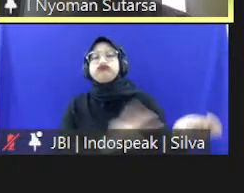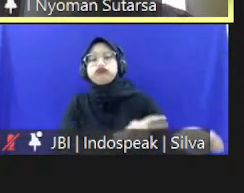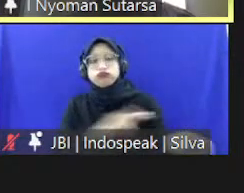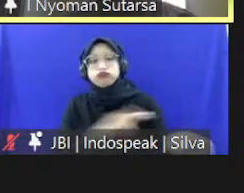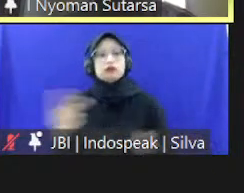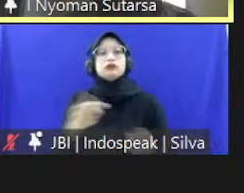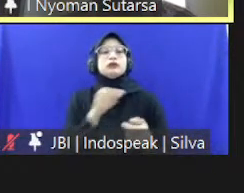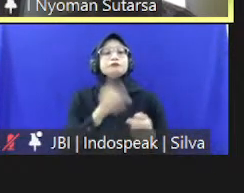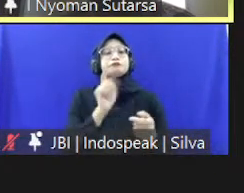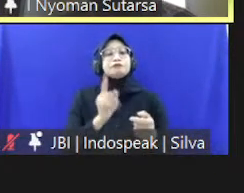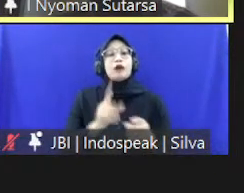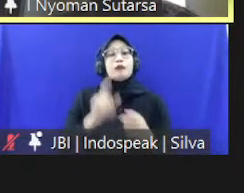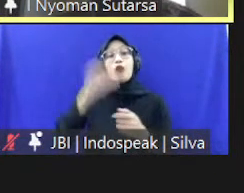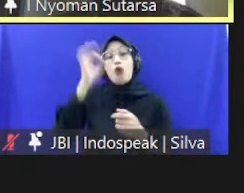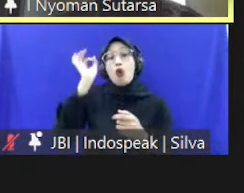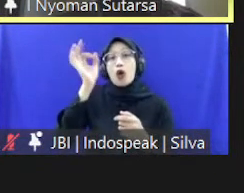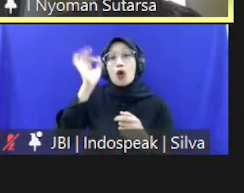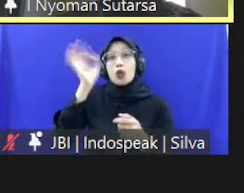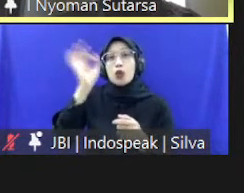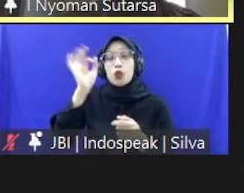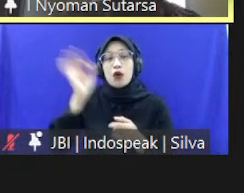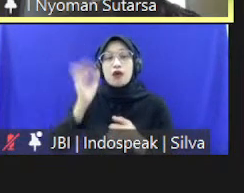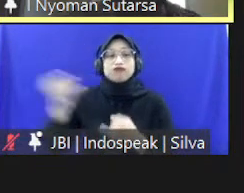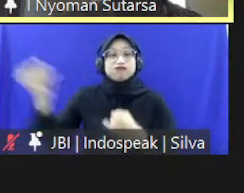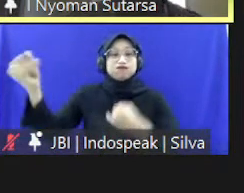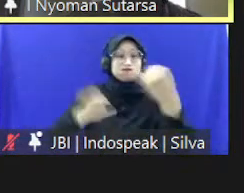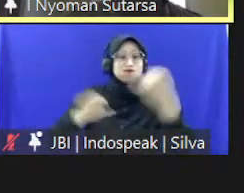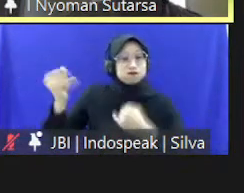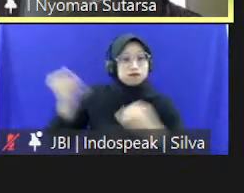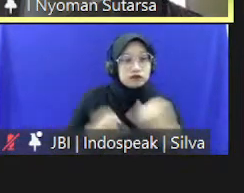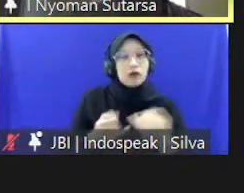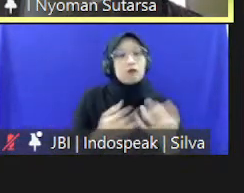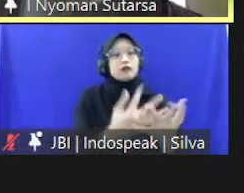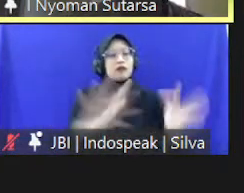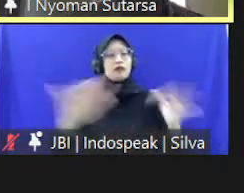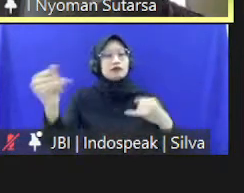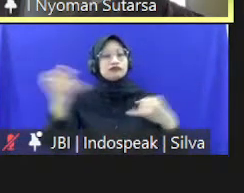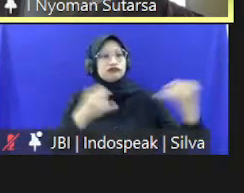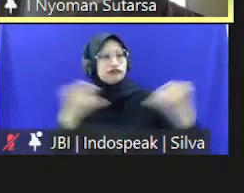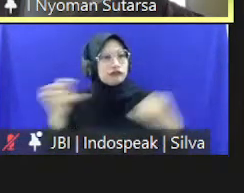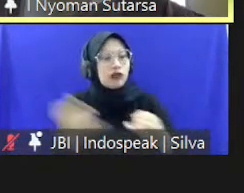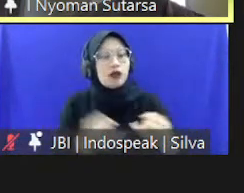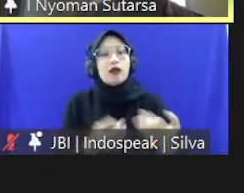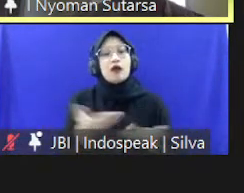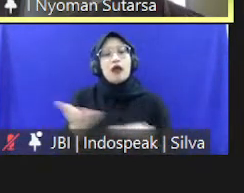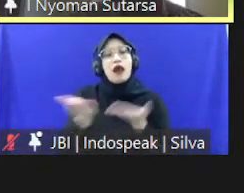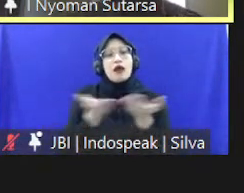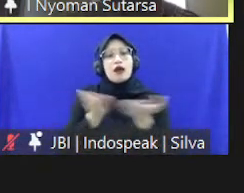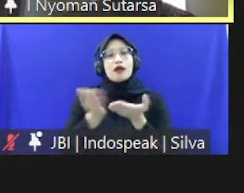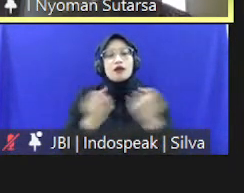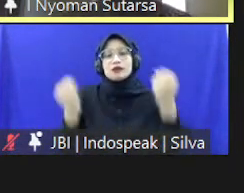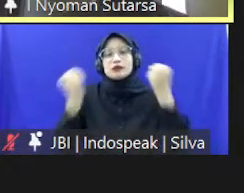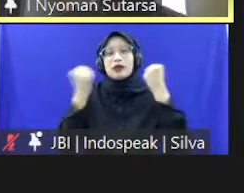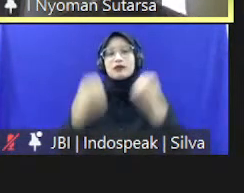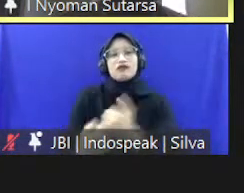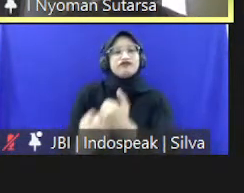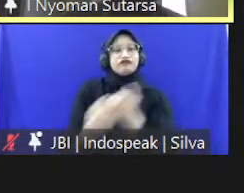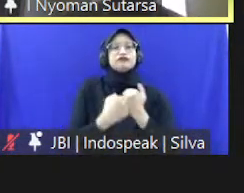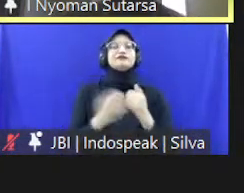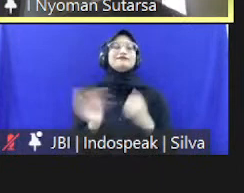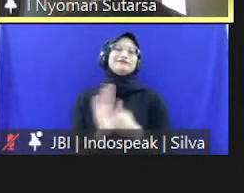health officials, from health bureaucrats, and her disadvantaged and social and economic position leading to her premature